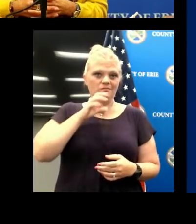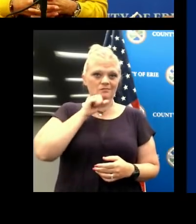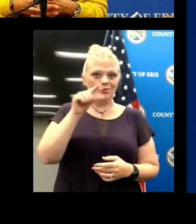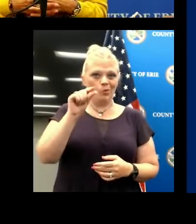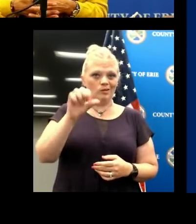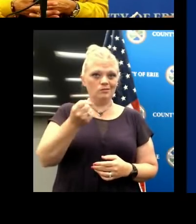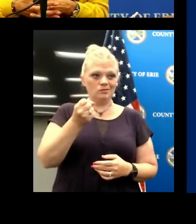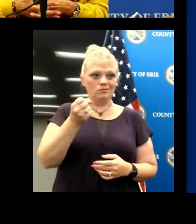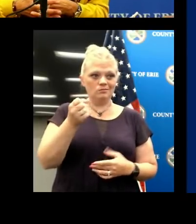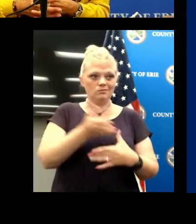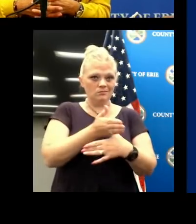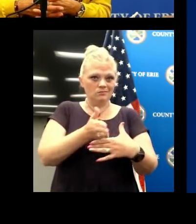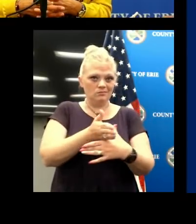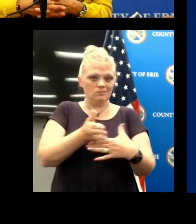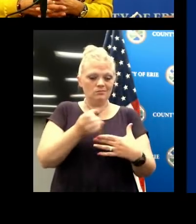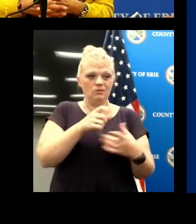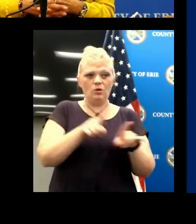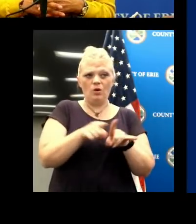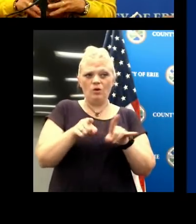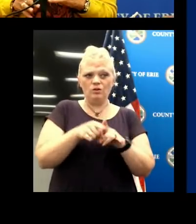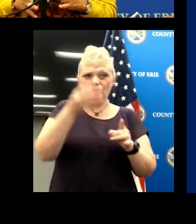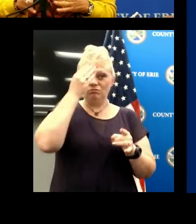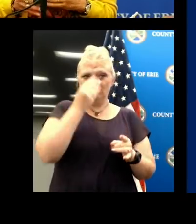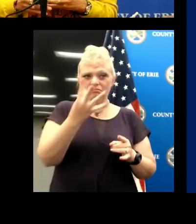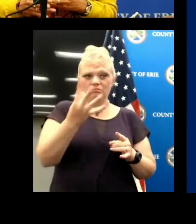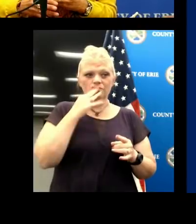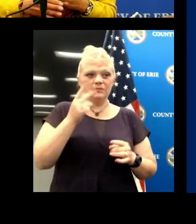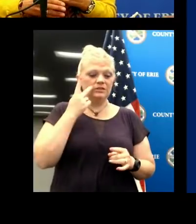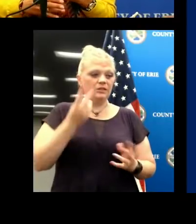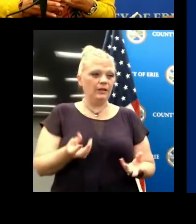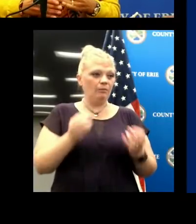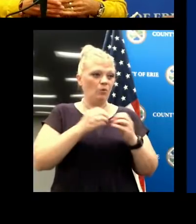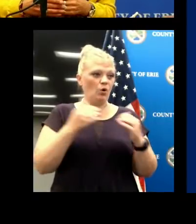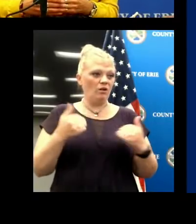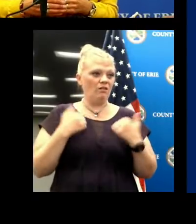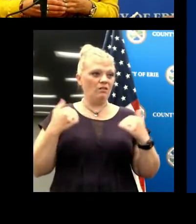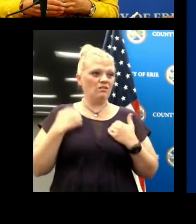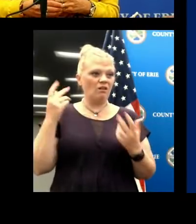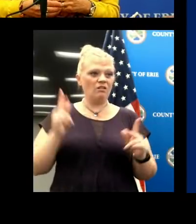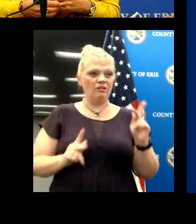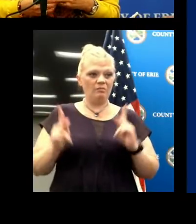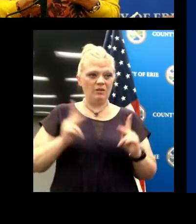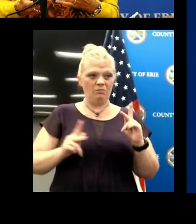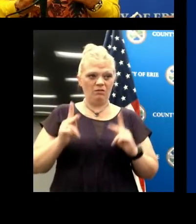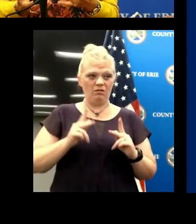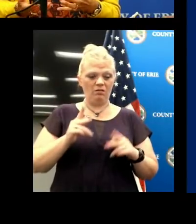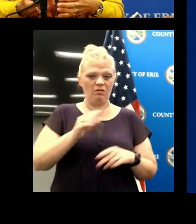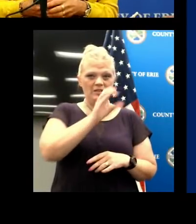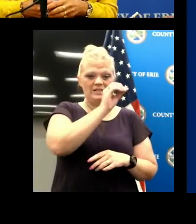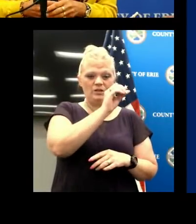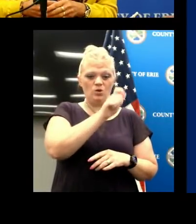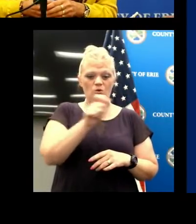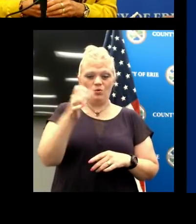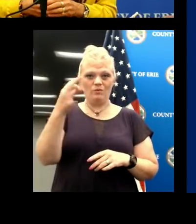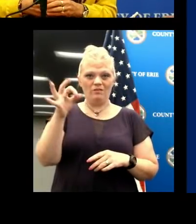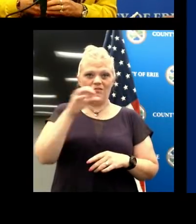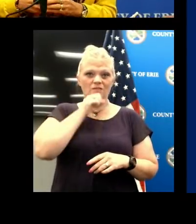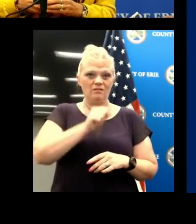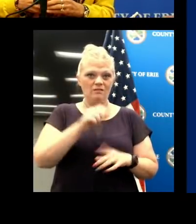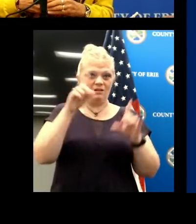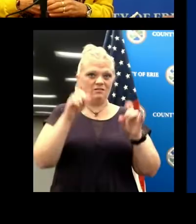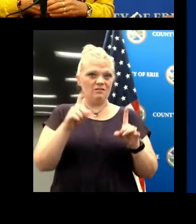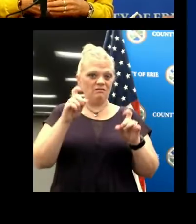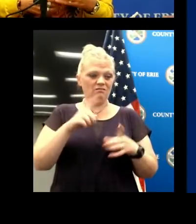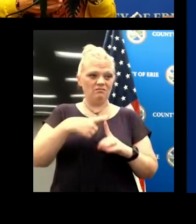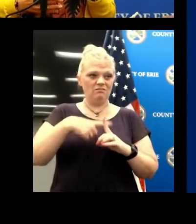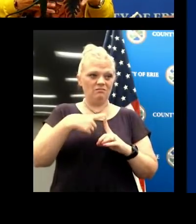20s. Also just want to note that we're seeing more young people between the ages of 0 and 19 that are testing